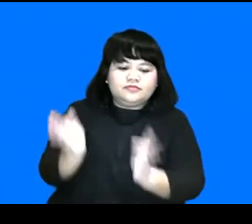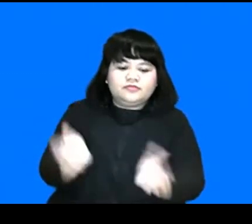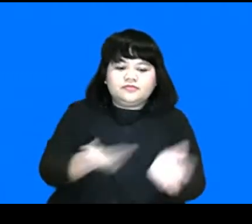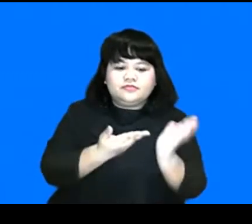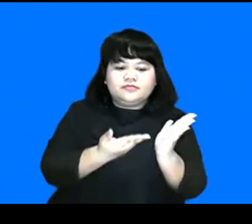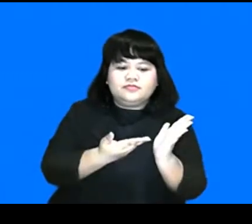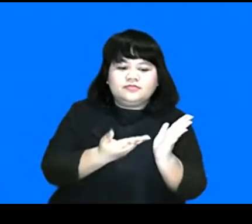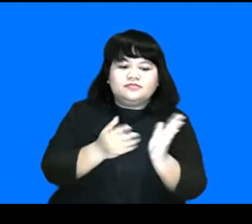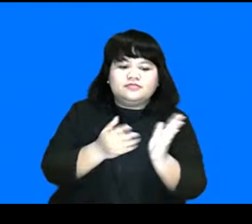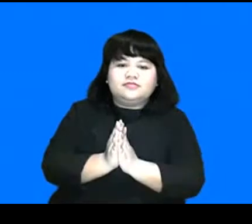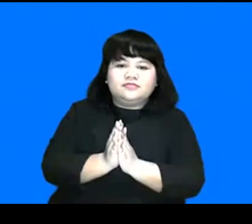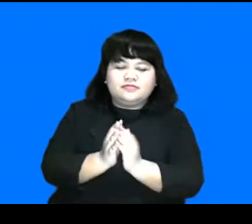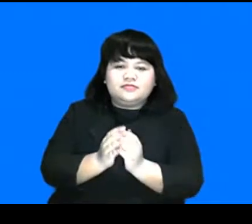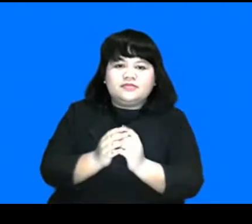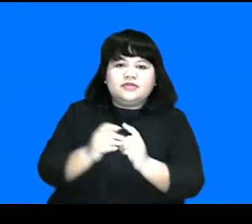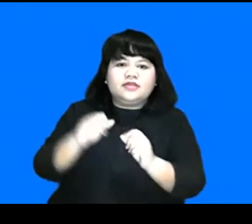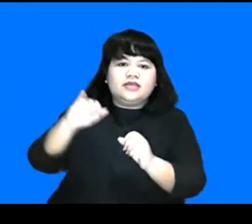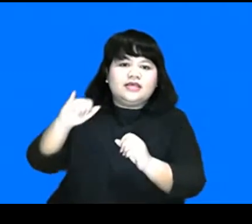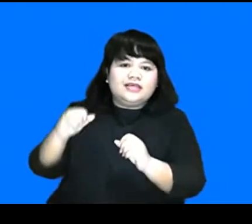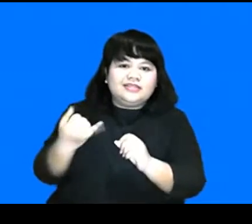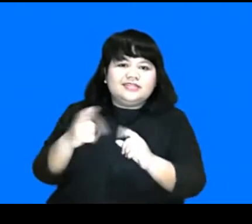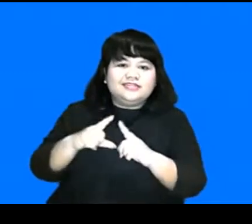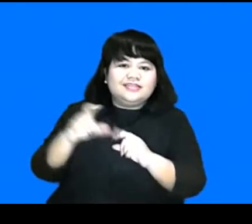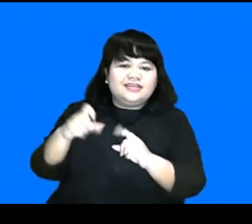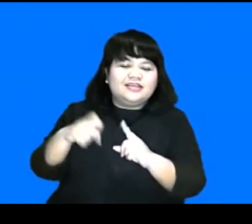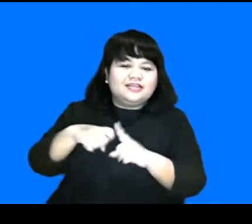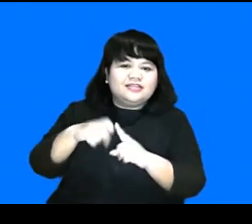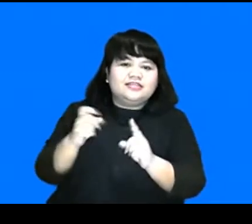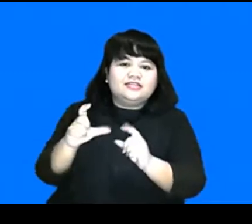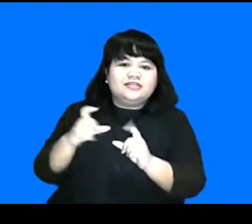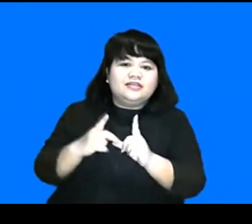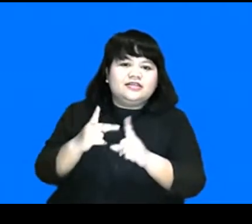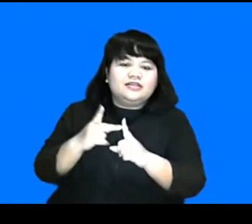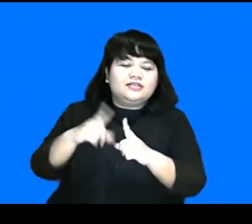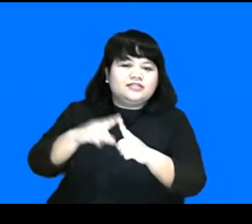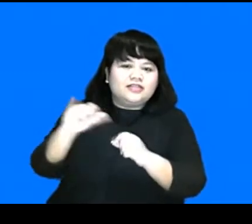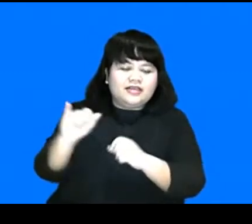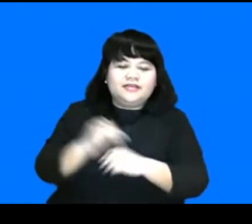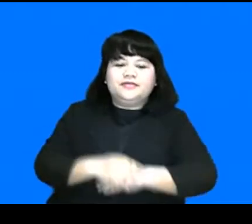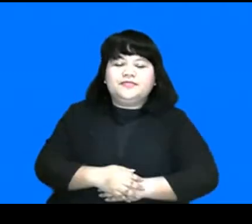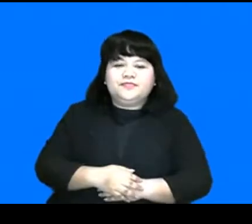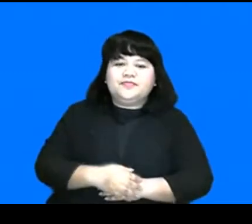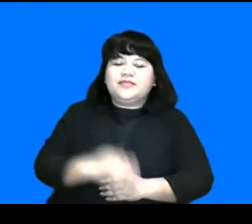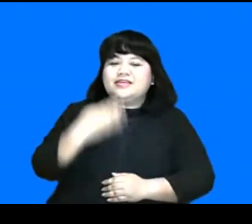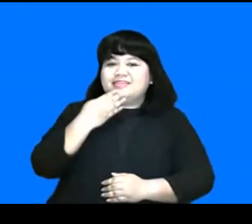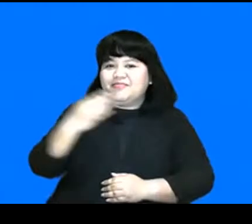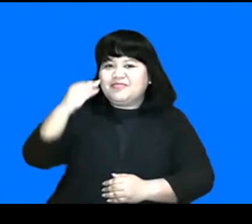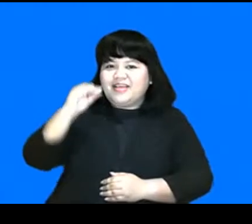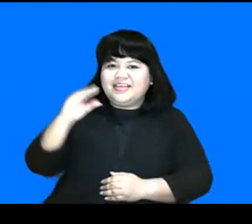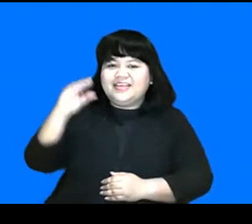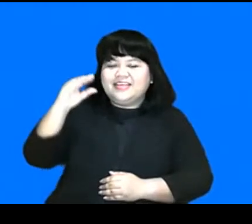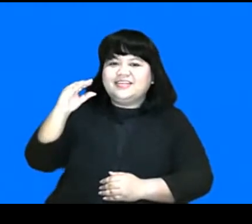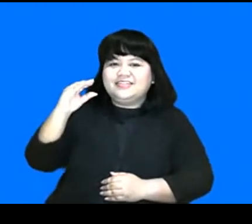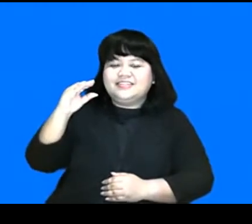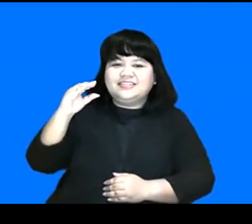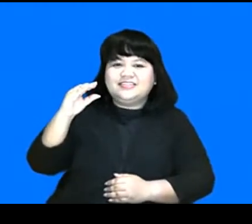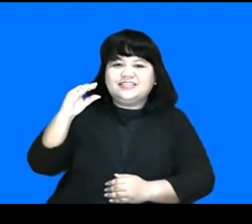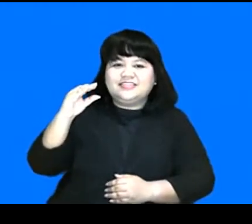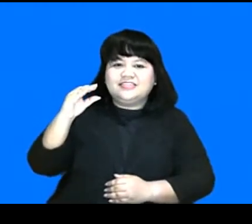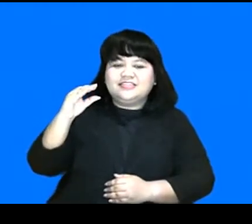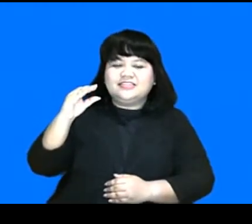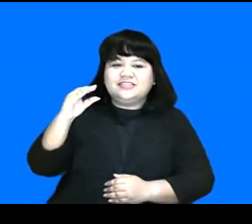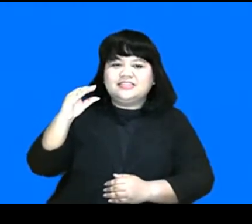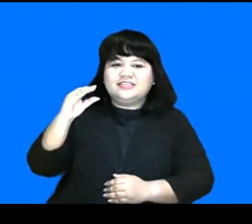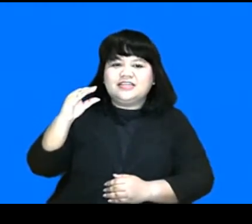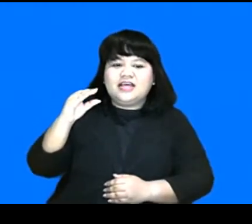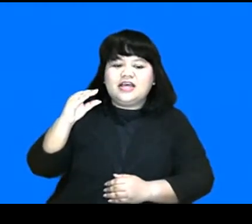Thank you very much, Amna. Good morning. Salamat pagi. I hope I'm pronouncing it right.